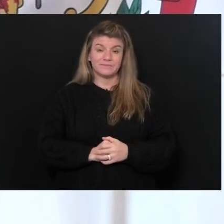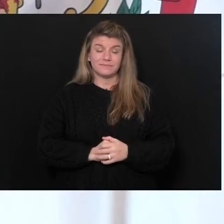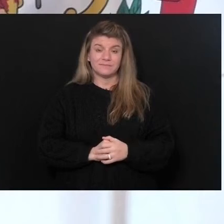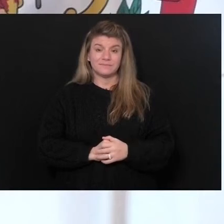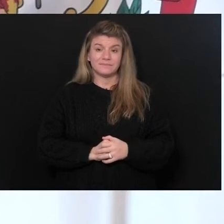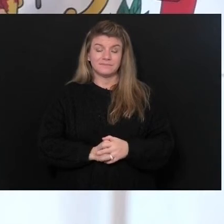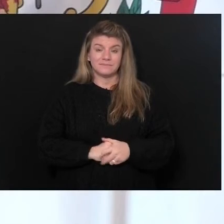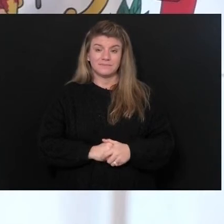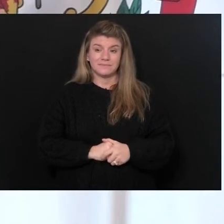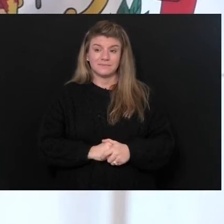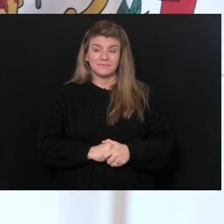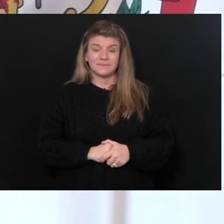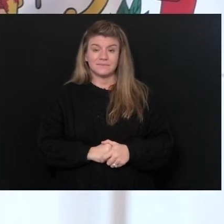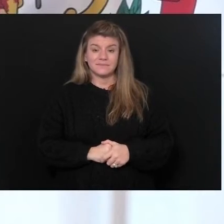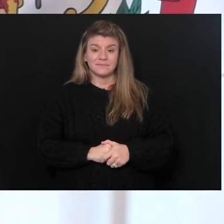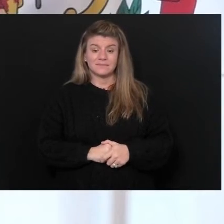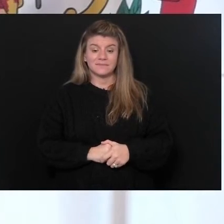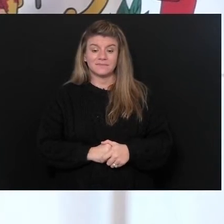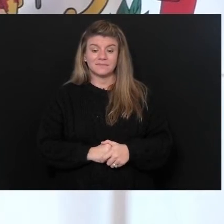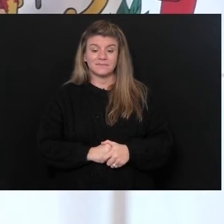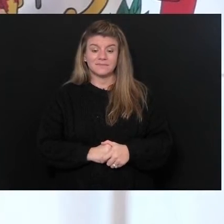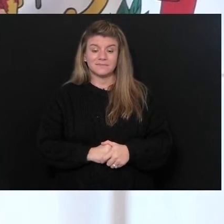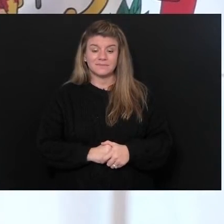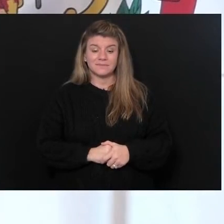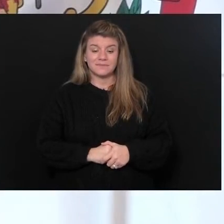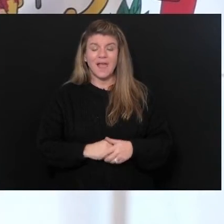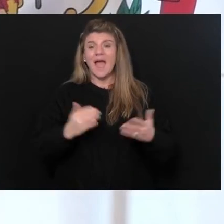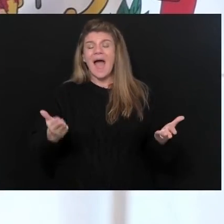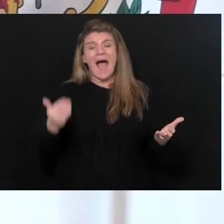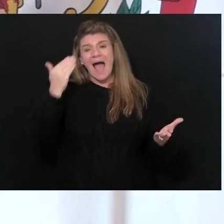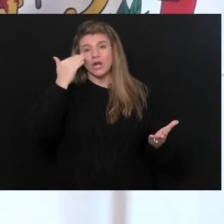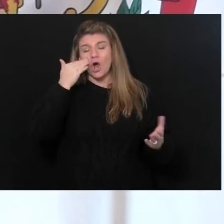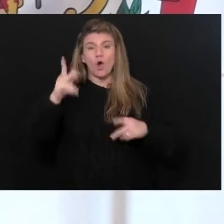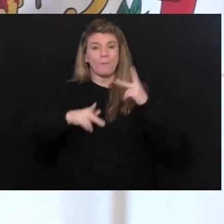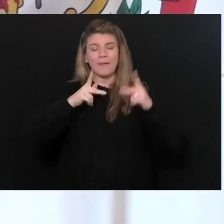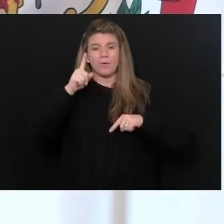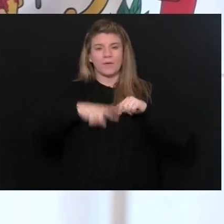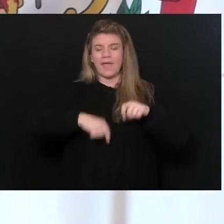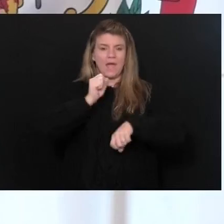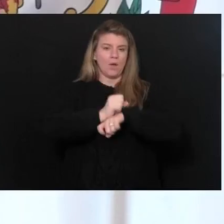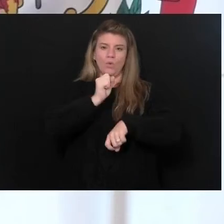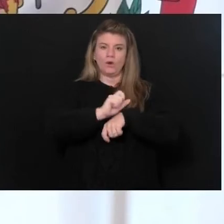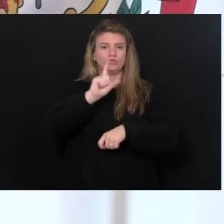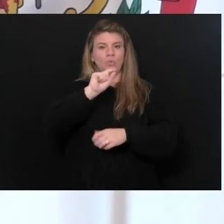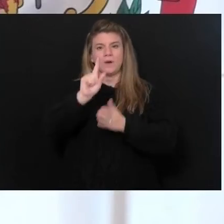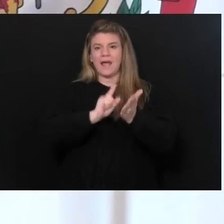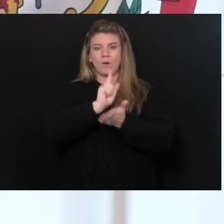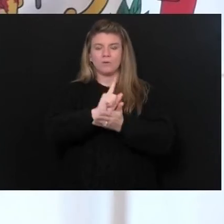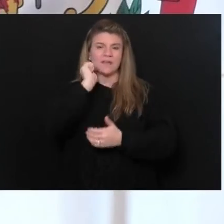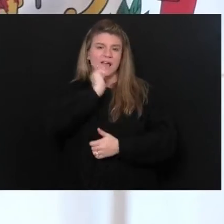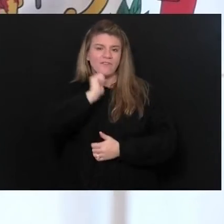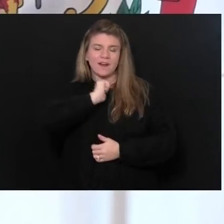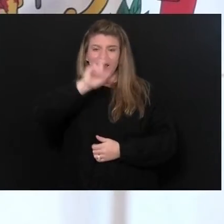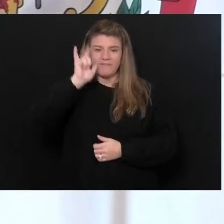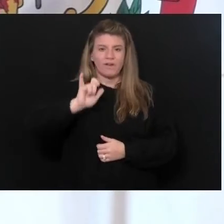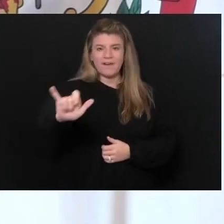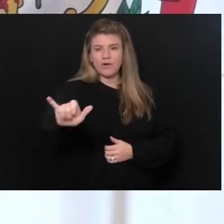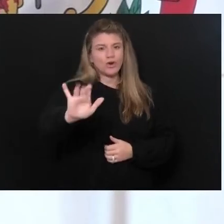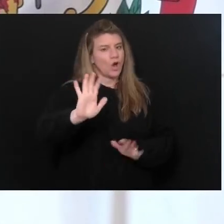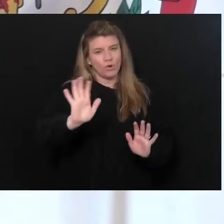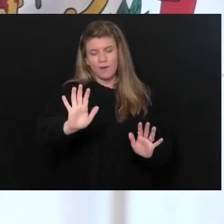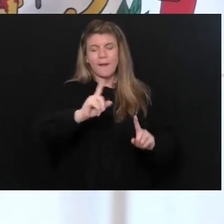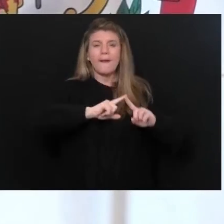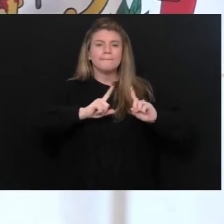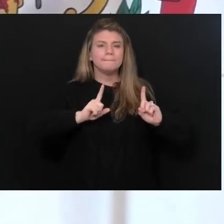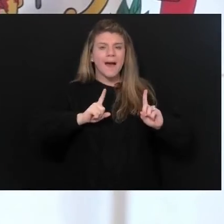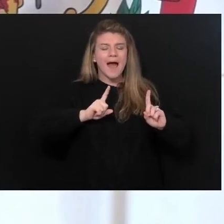assist all those. We can't have people work 20 hours a day forever. There's no way. But we can find a